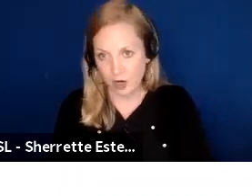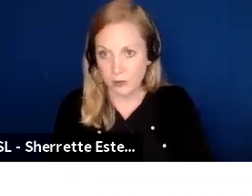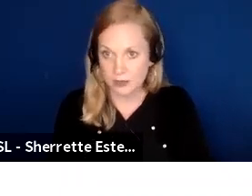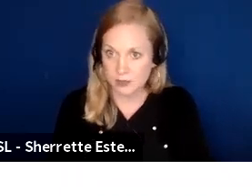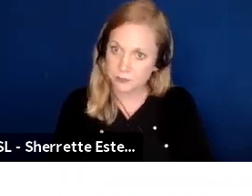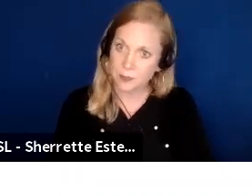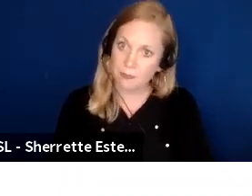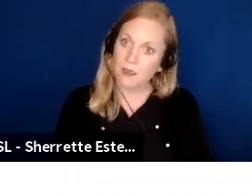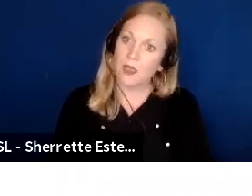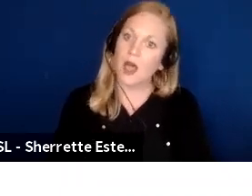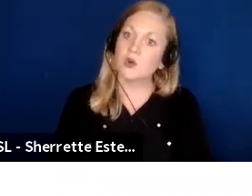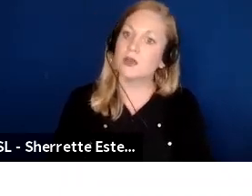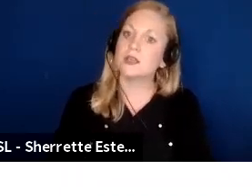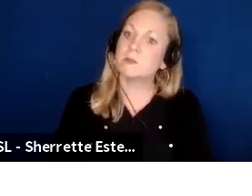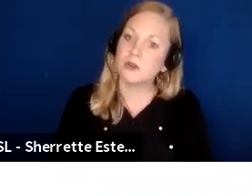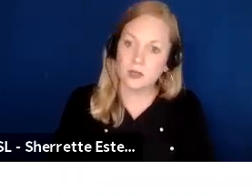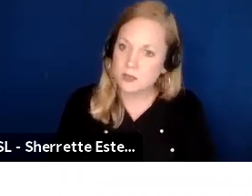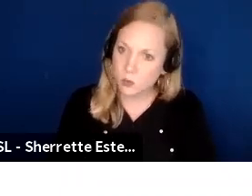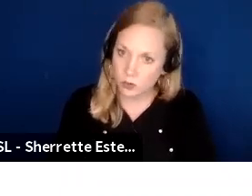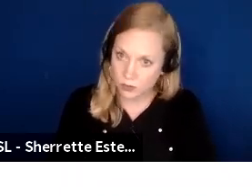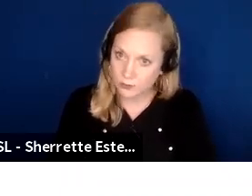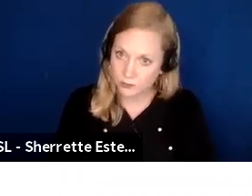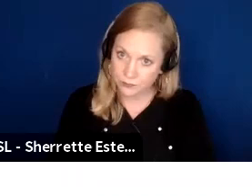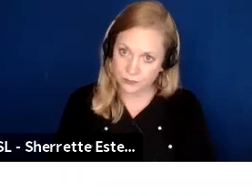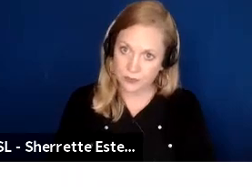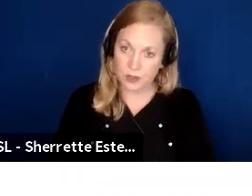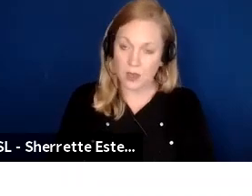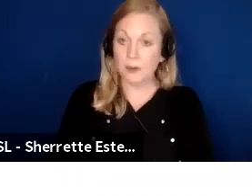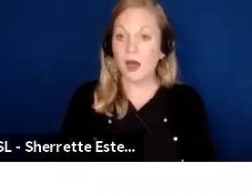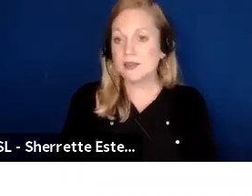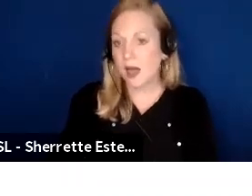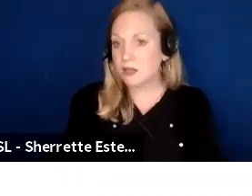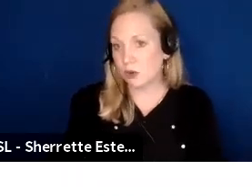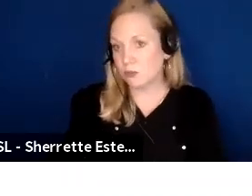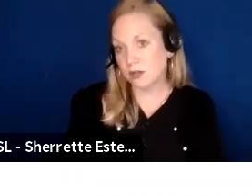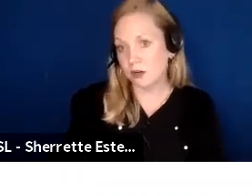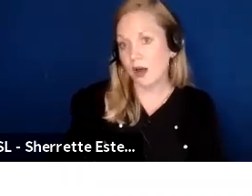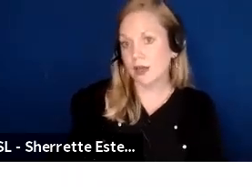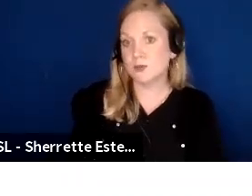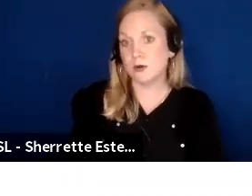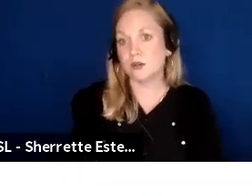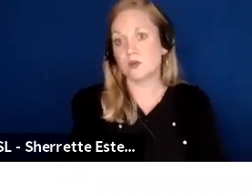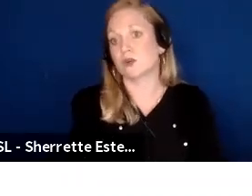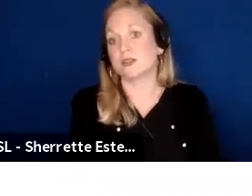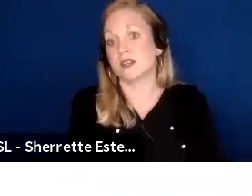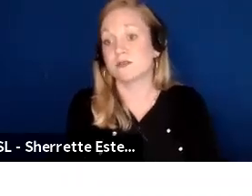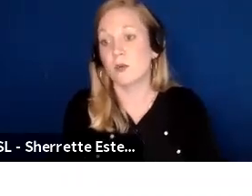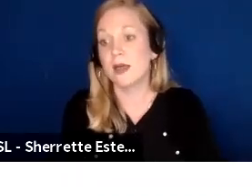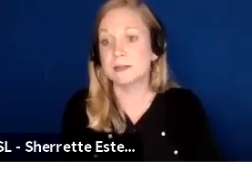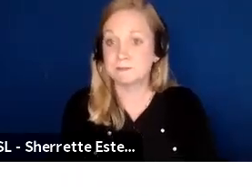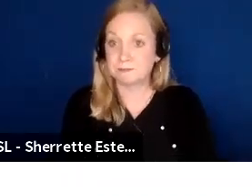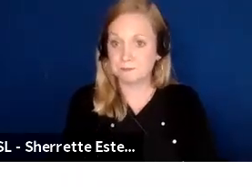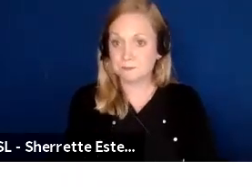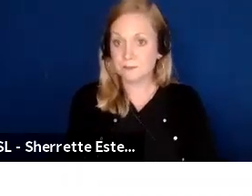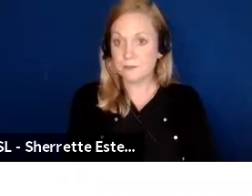my environment? How do I experience the world? Because I don't hear, I experience the world in a different